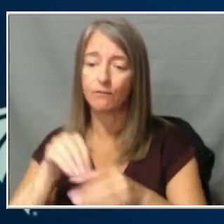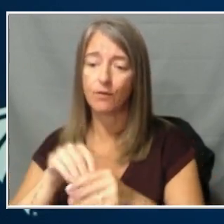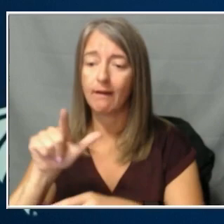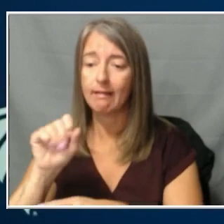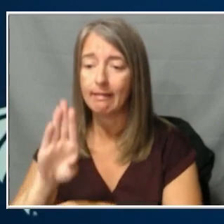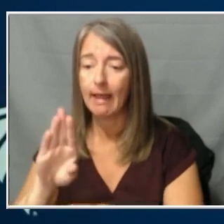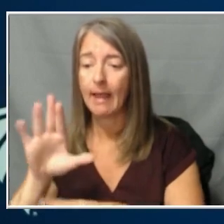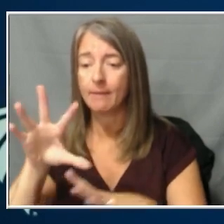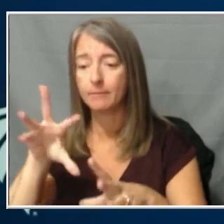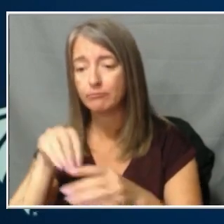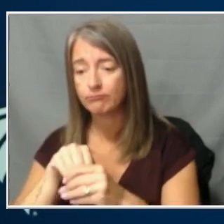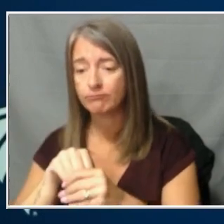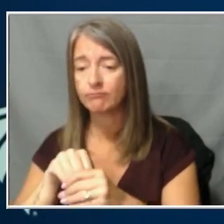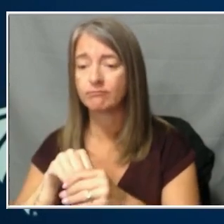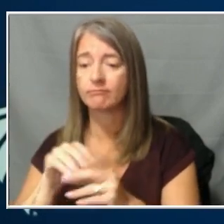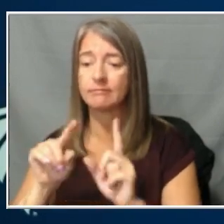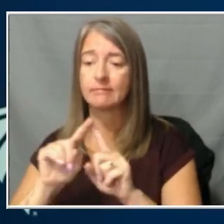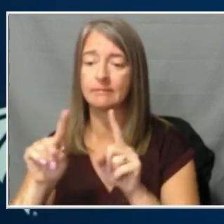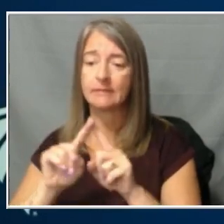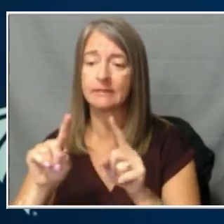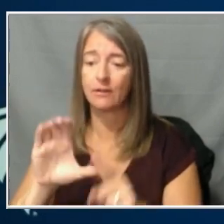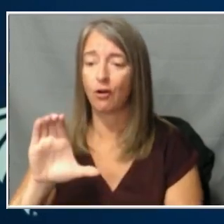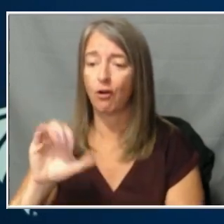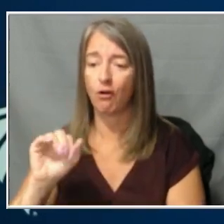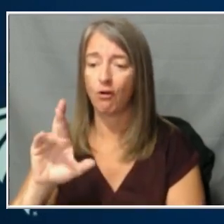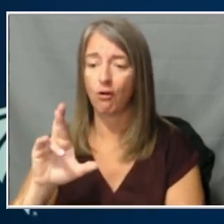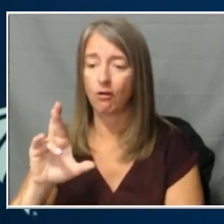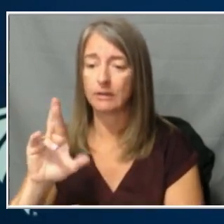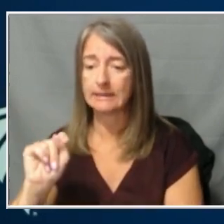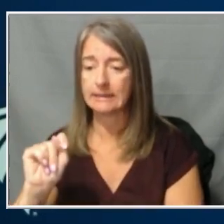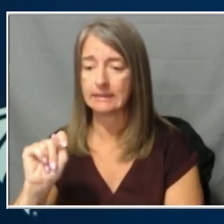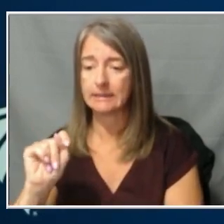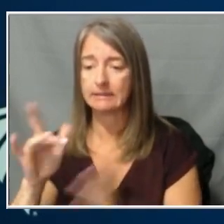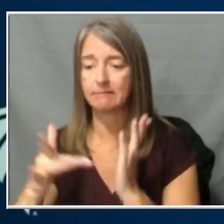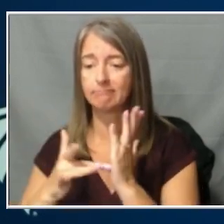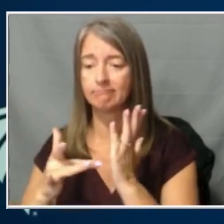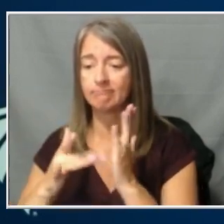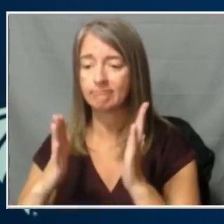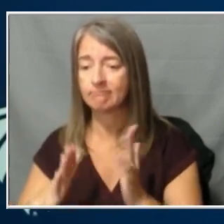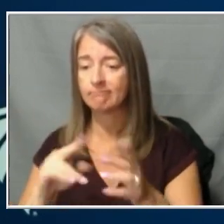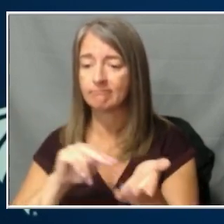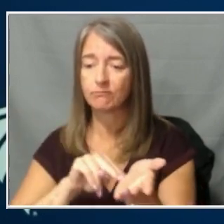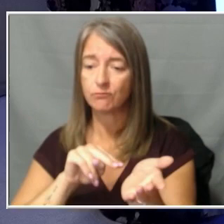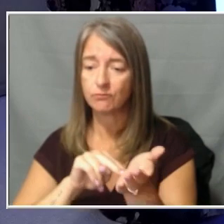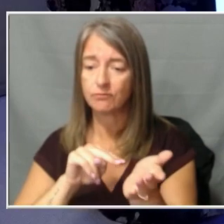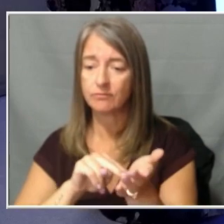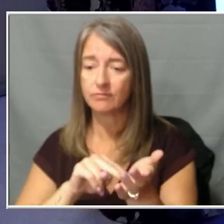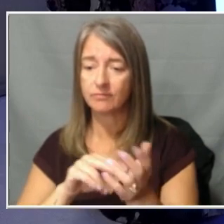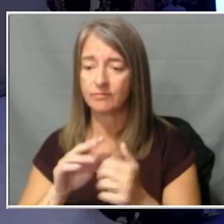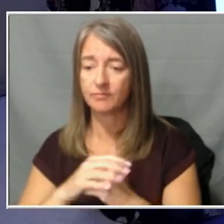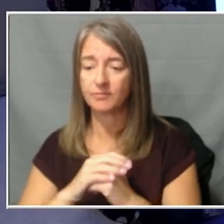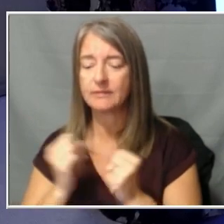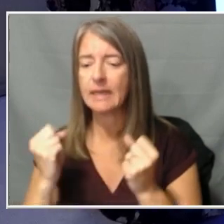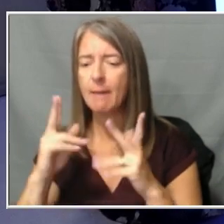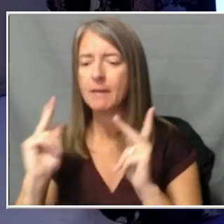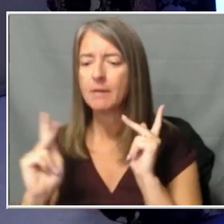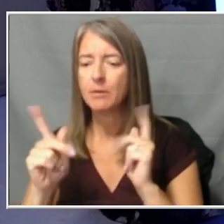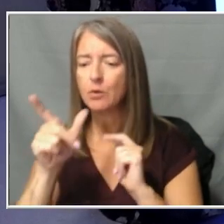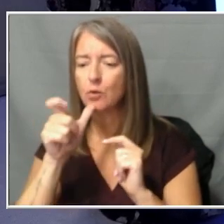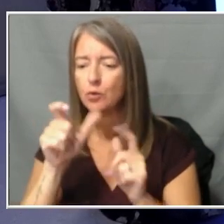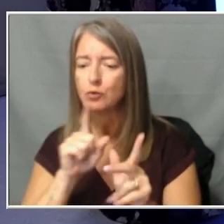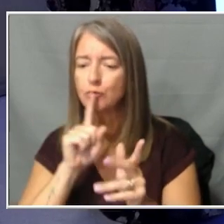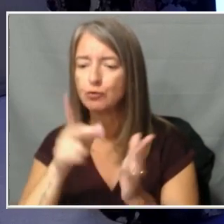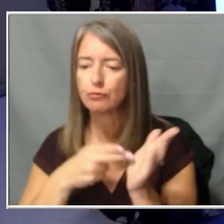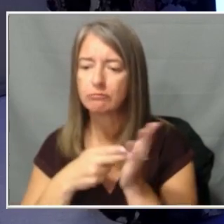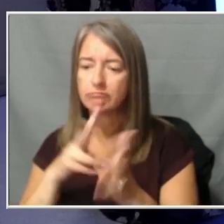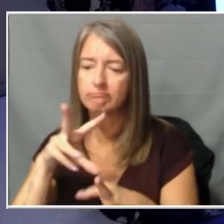in manufacturing the CAR T. Technicians, nurses, Give me a number about how many people are truly back there on